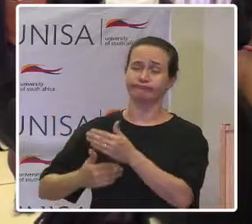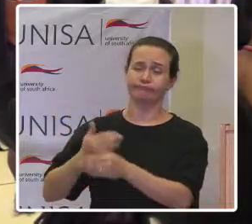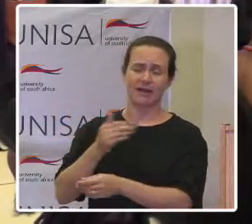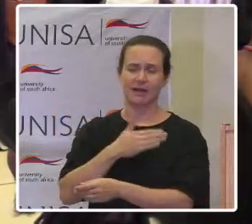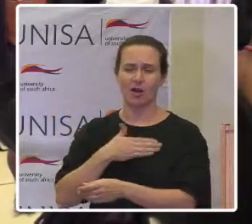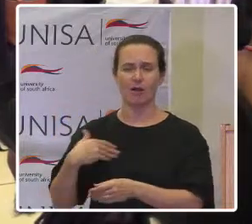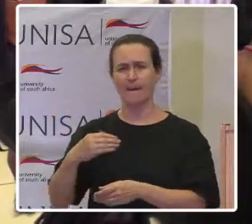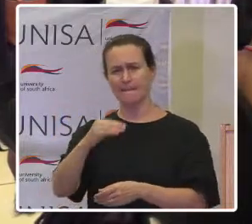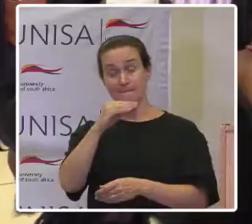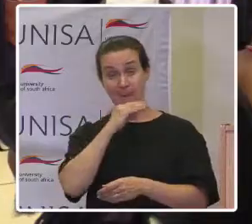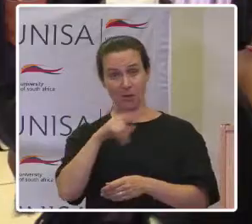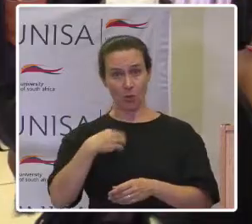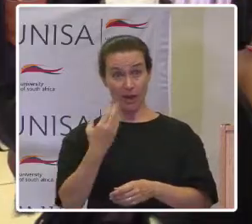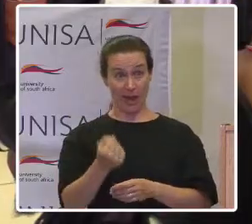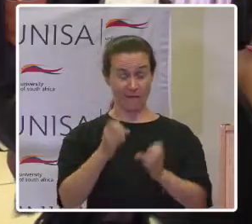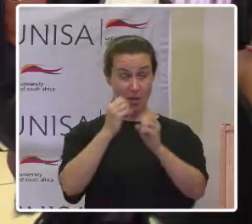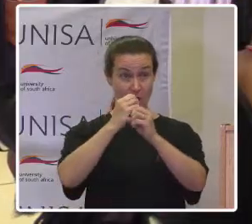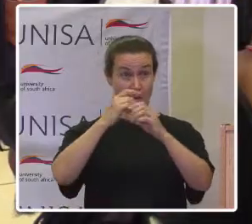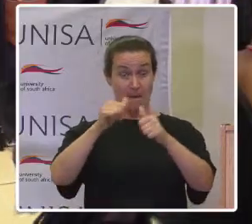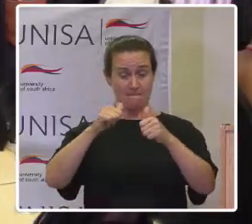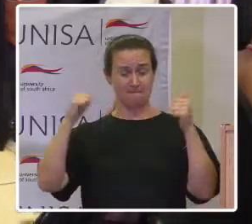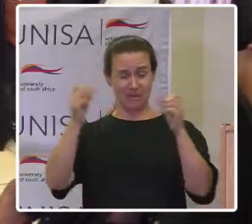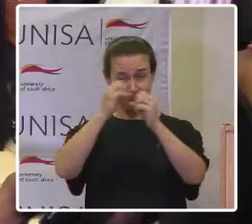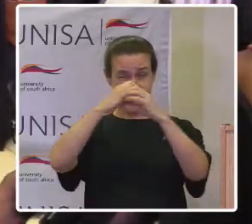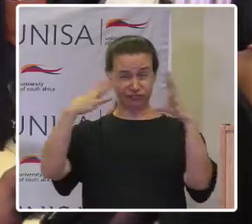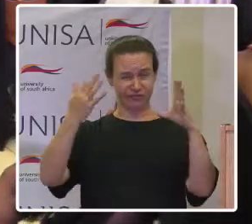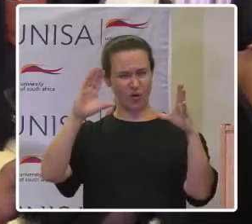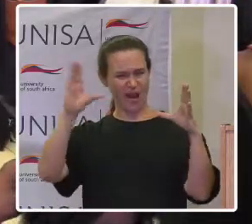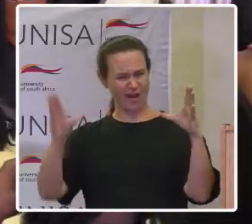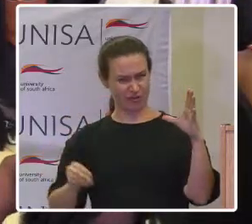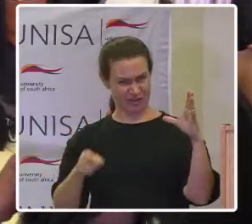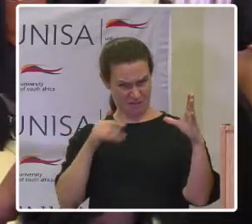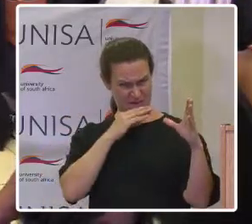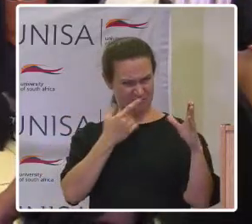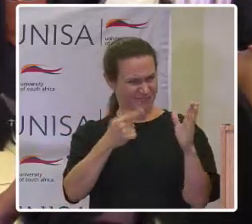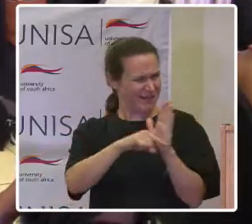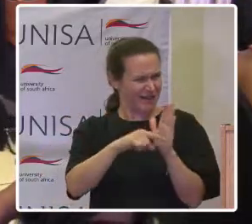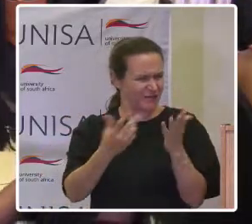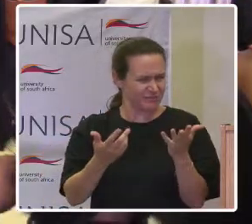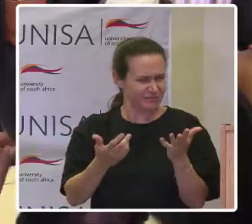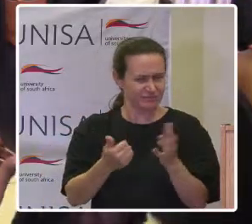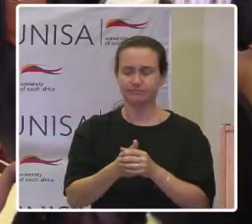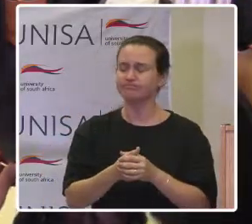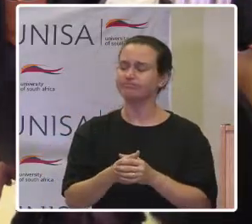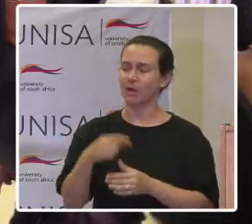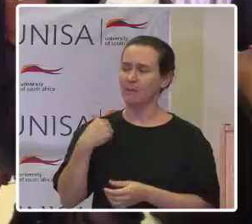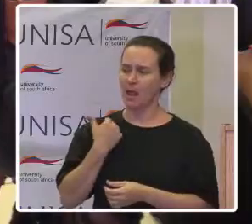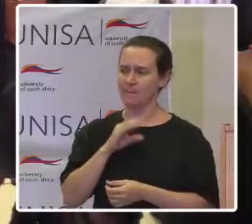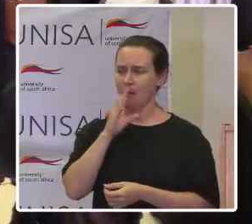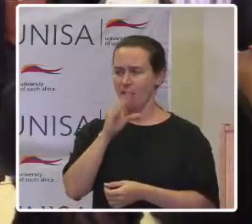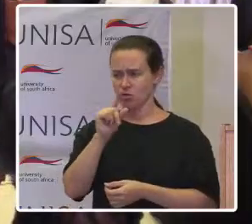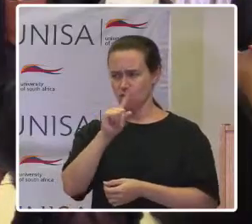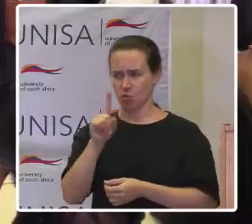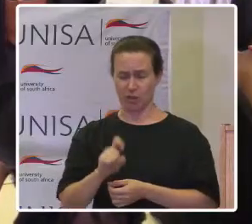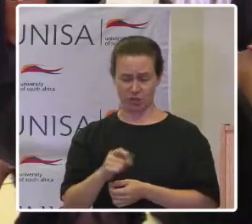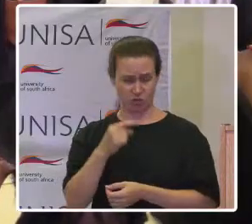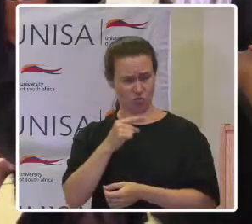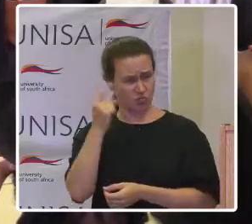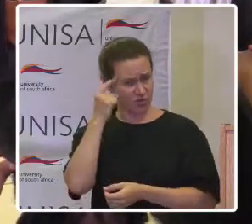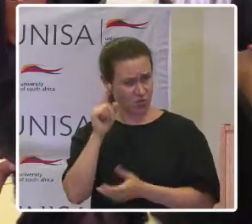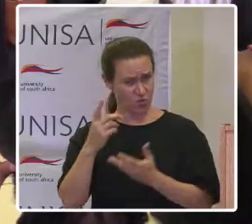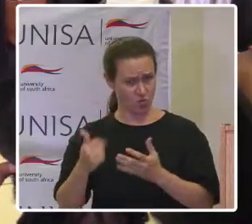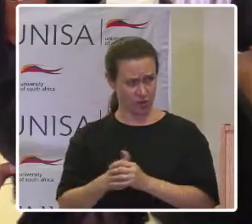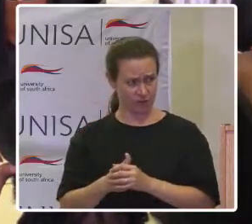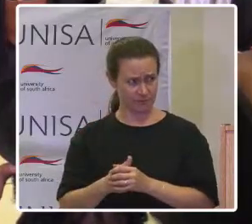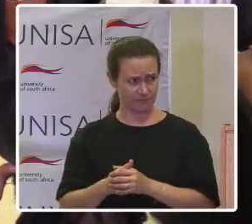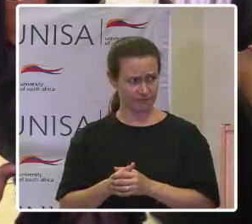bigger vision we have for Africa? I then want to pose a question and say, don't you think that